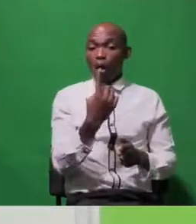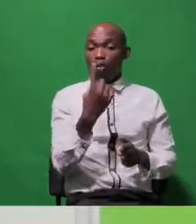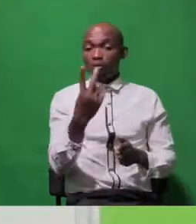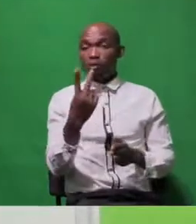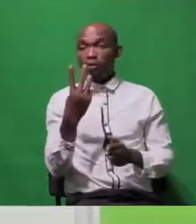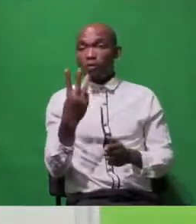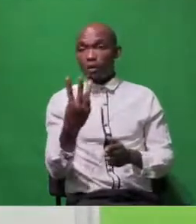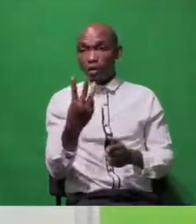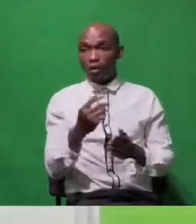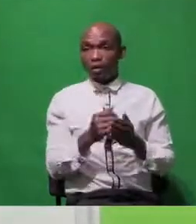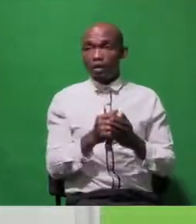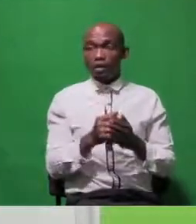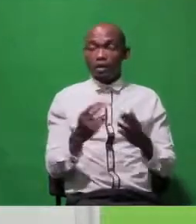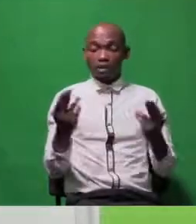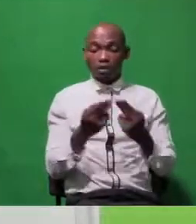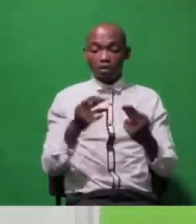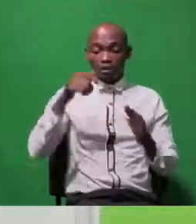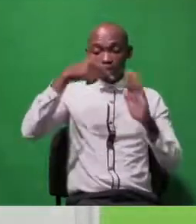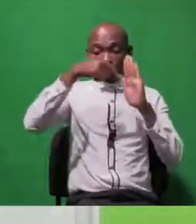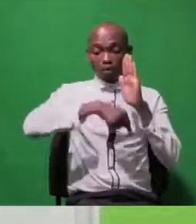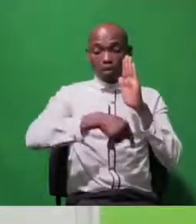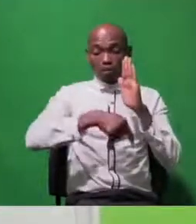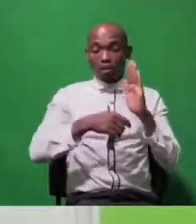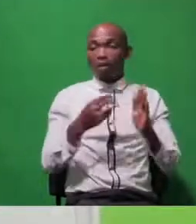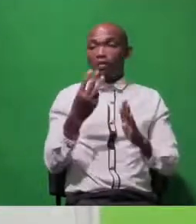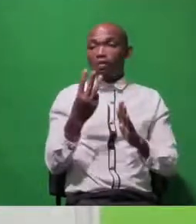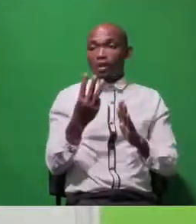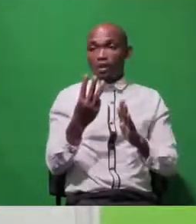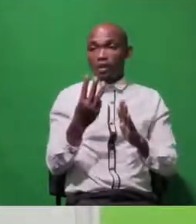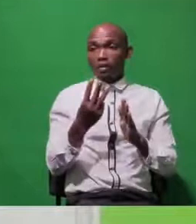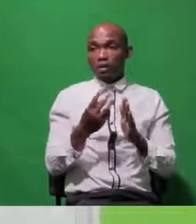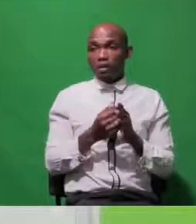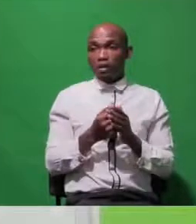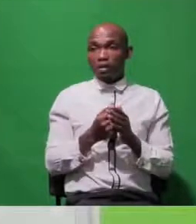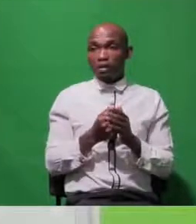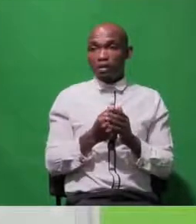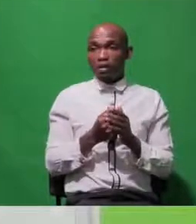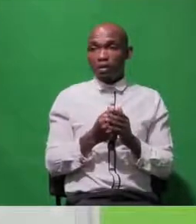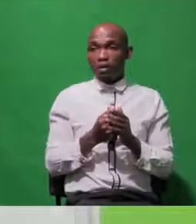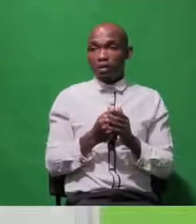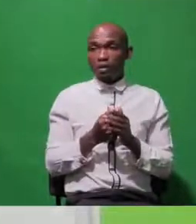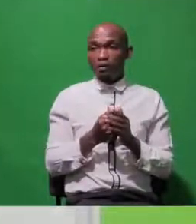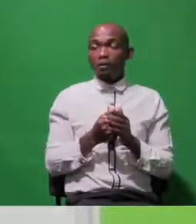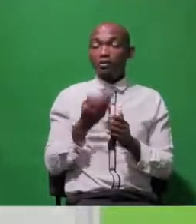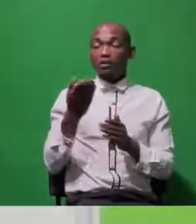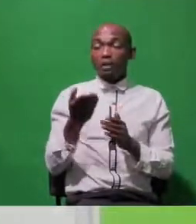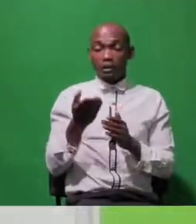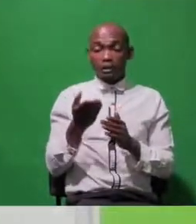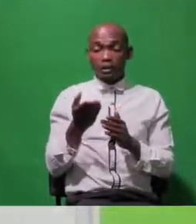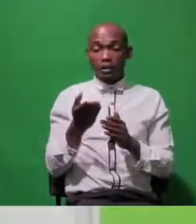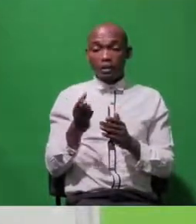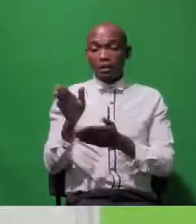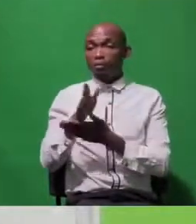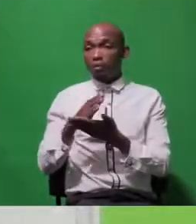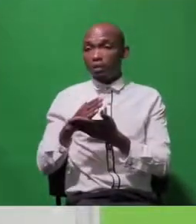and there will be 3 units as well. 1, 2, 3. So these are the positions of